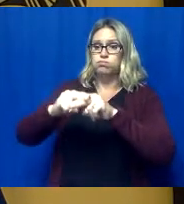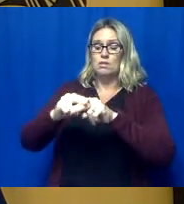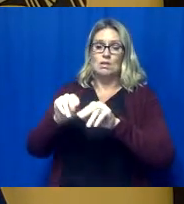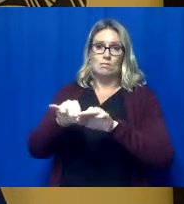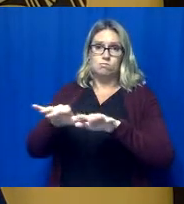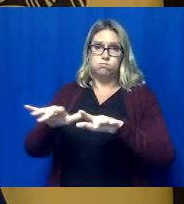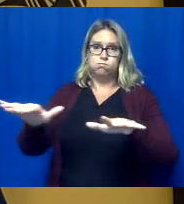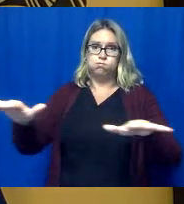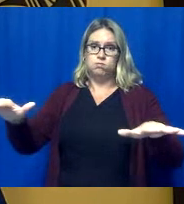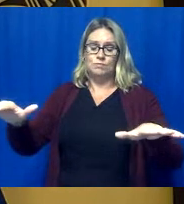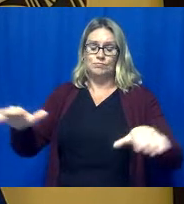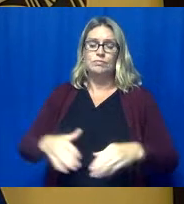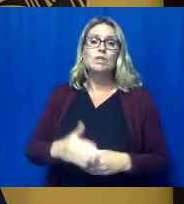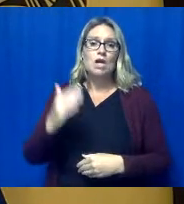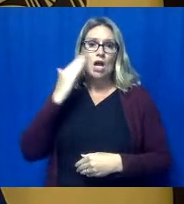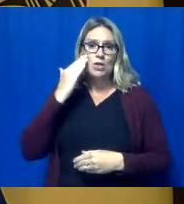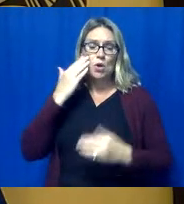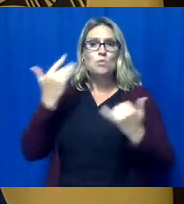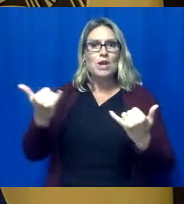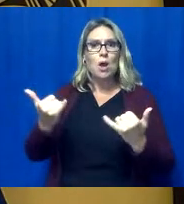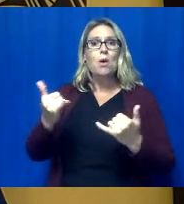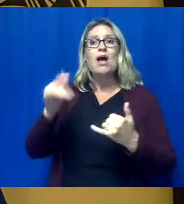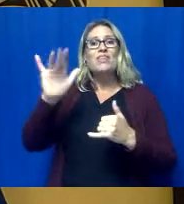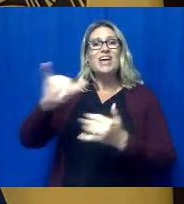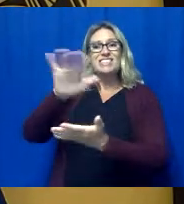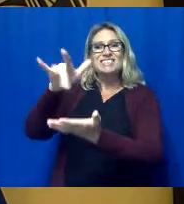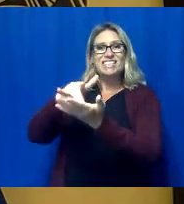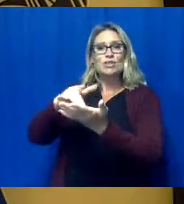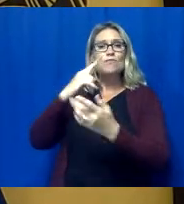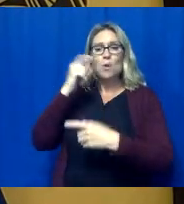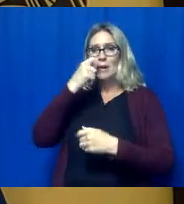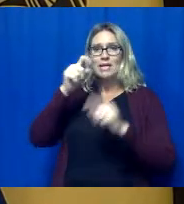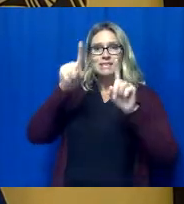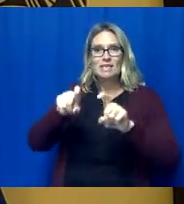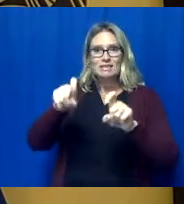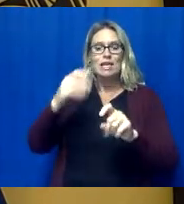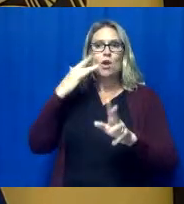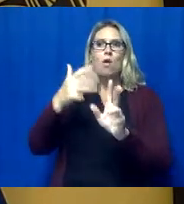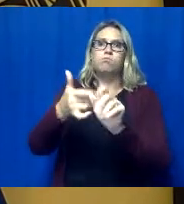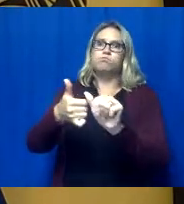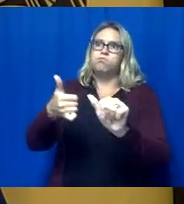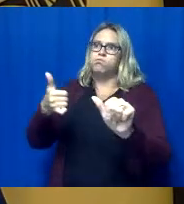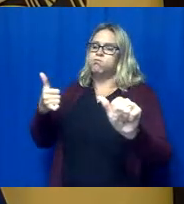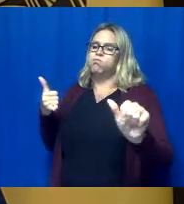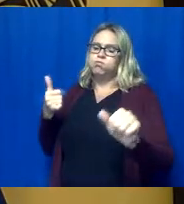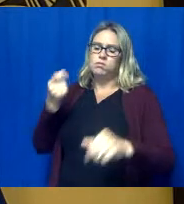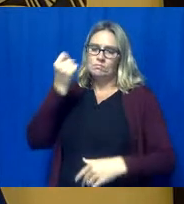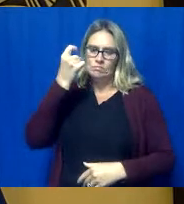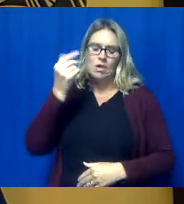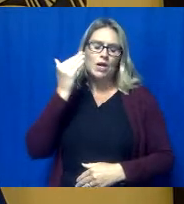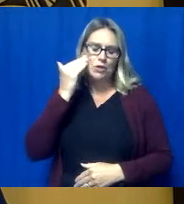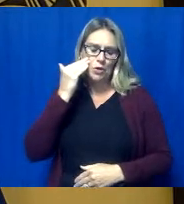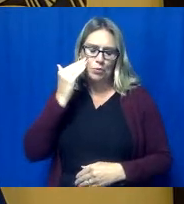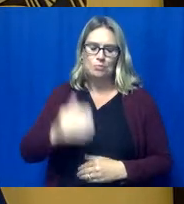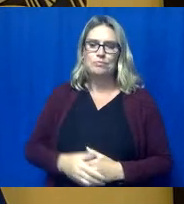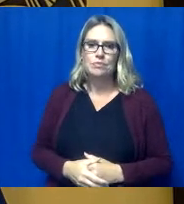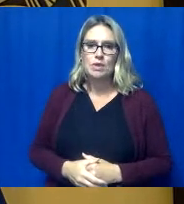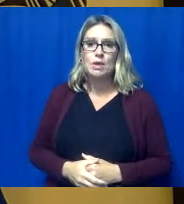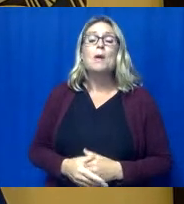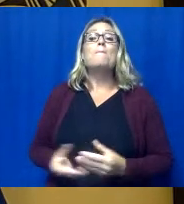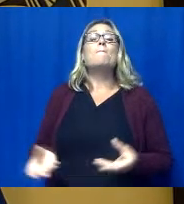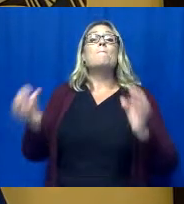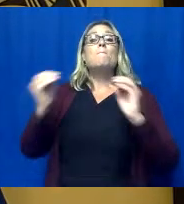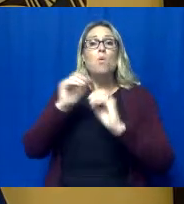aware that we are experiencing major delays at our assessment centres throughout our province. And I want to acknowledge that the significant demand for